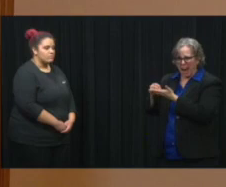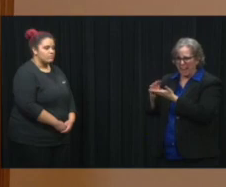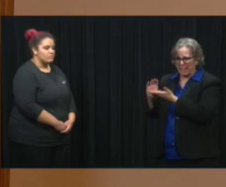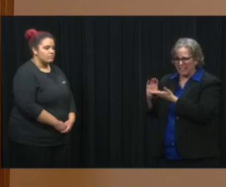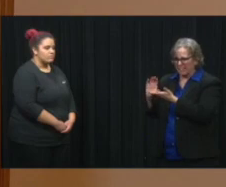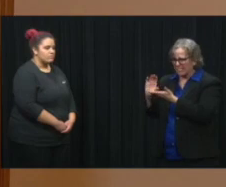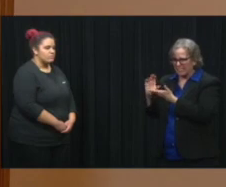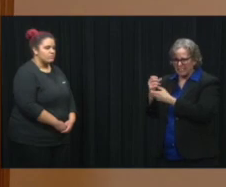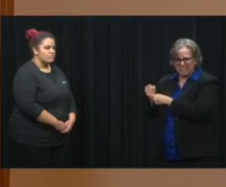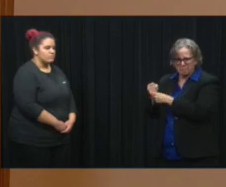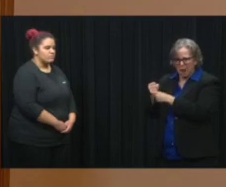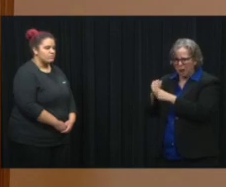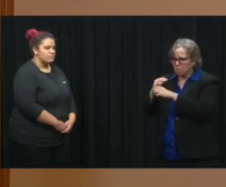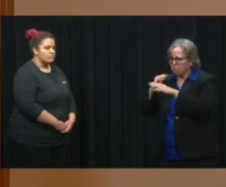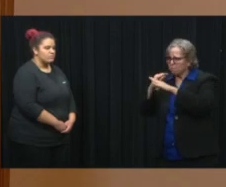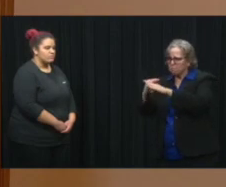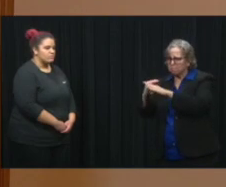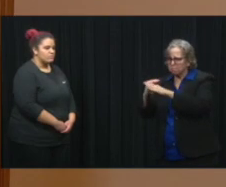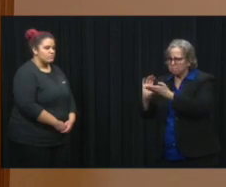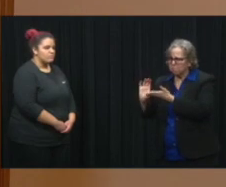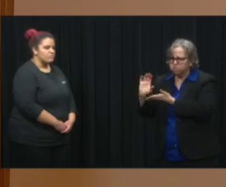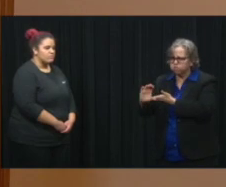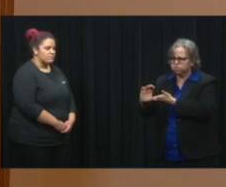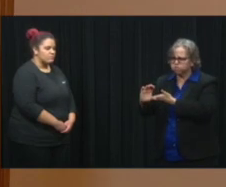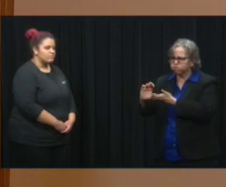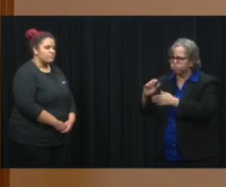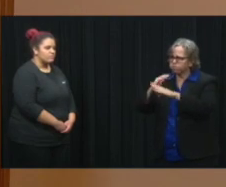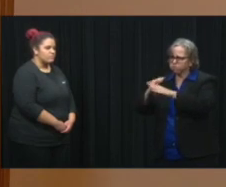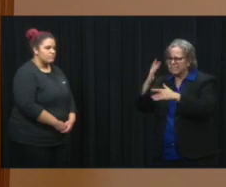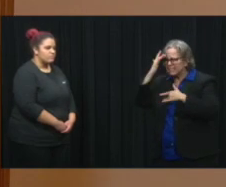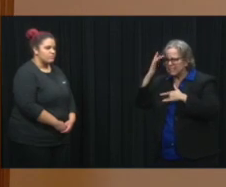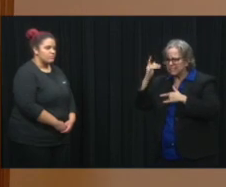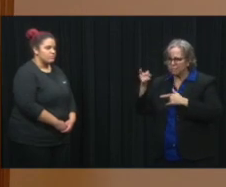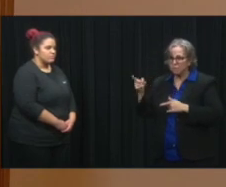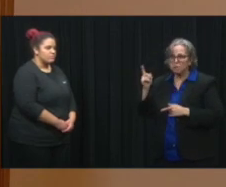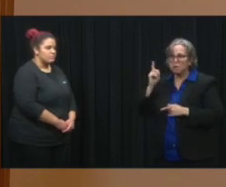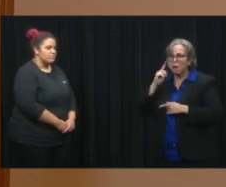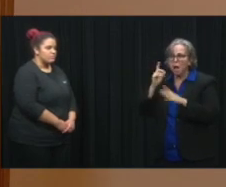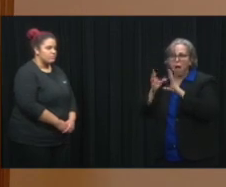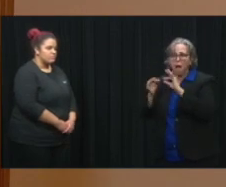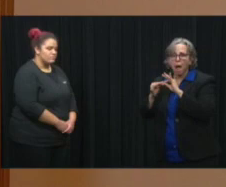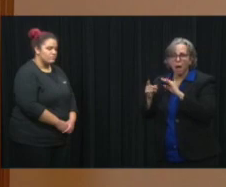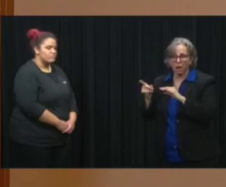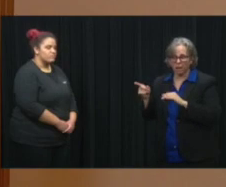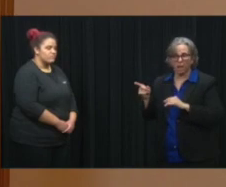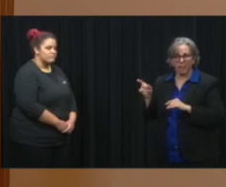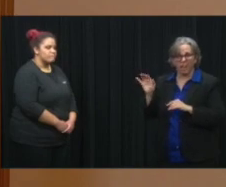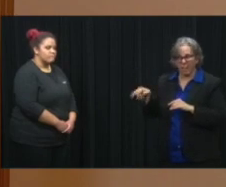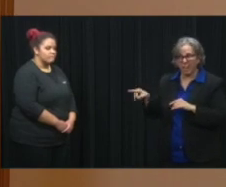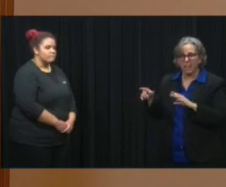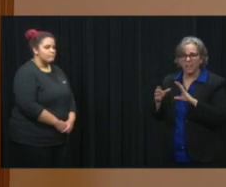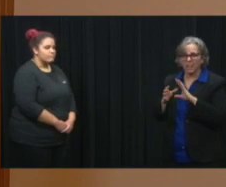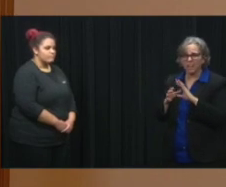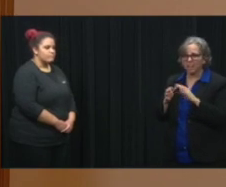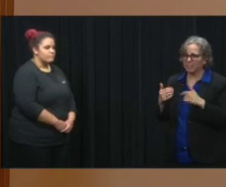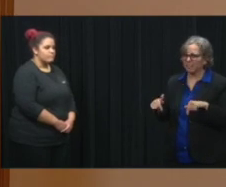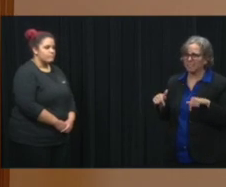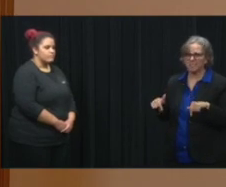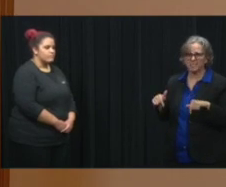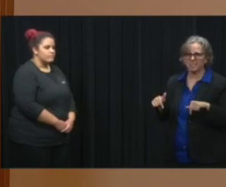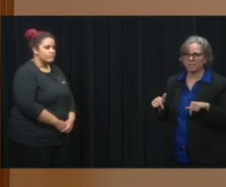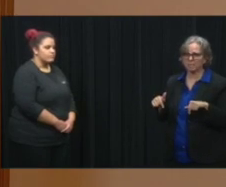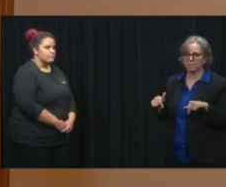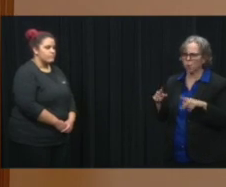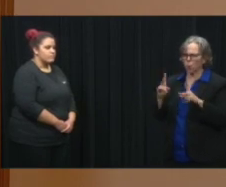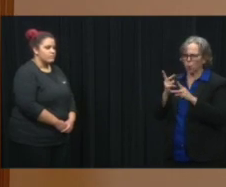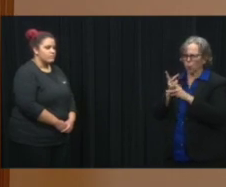about infectious disease globally. If you listen to what he had to say, again, this is that worst nightmare of a